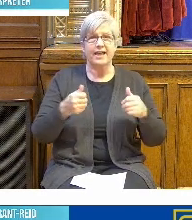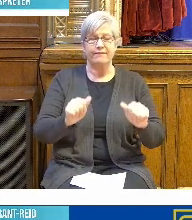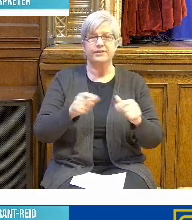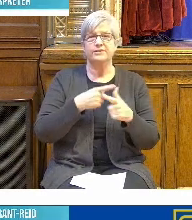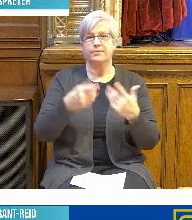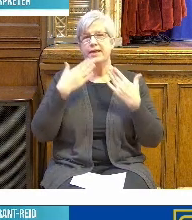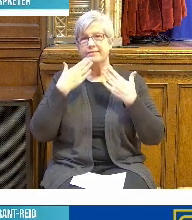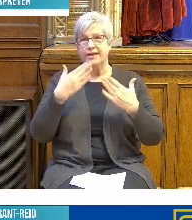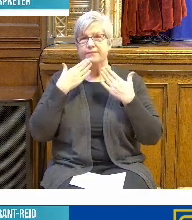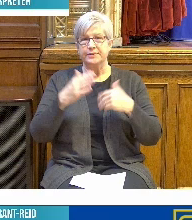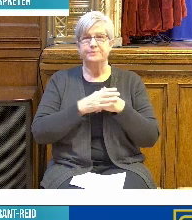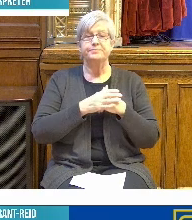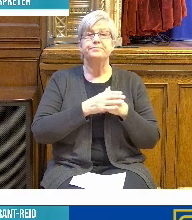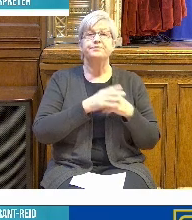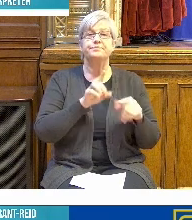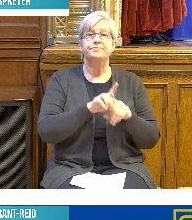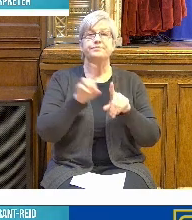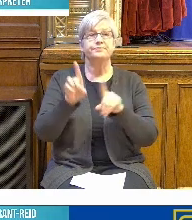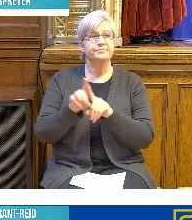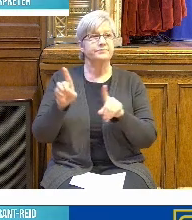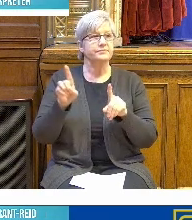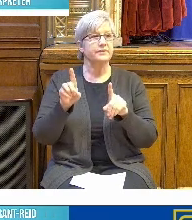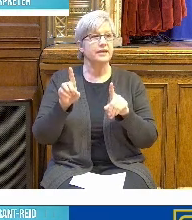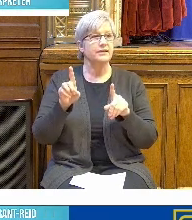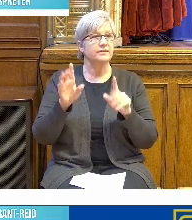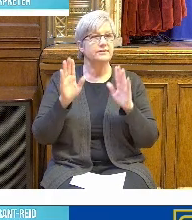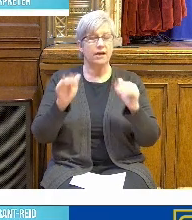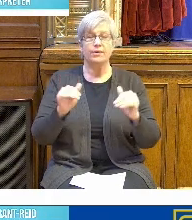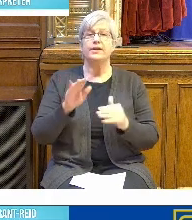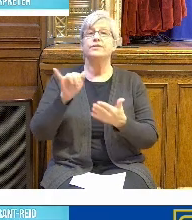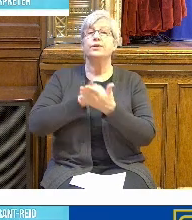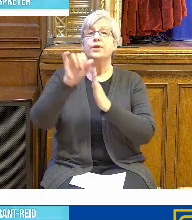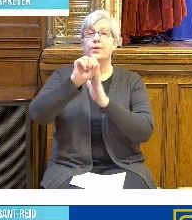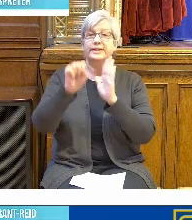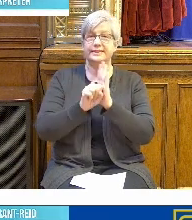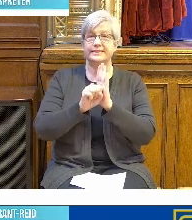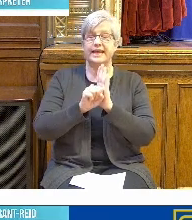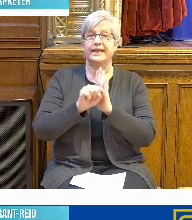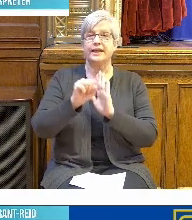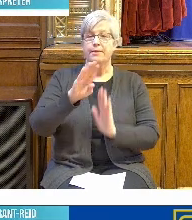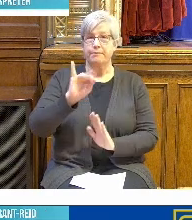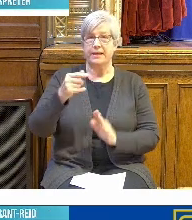grateful. Also, we have the bill sponsor. So the New York State Senate bill is